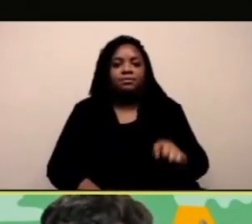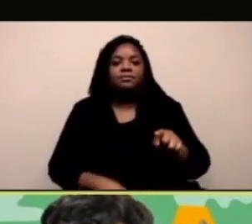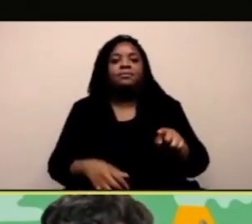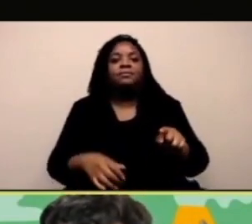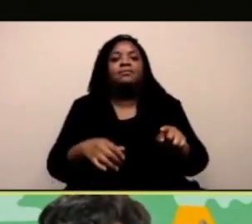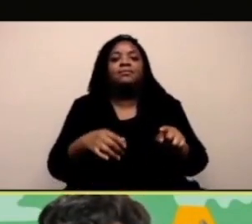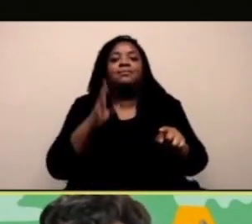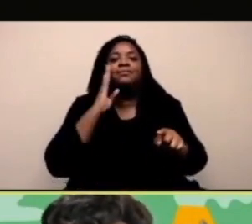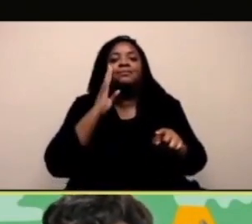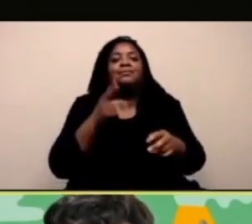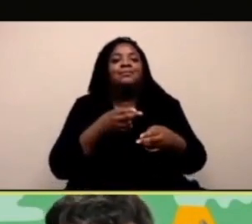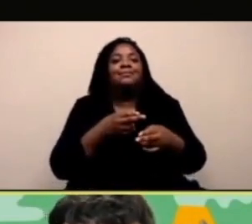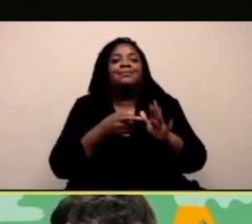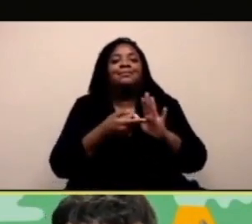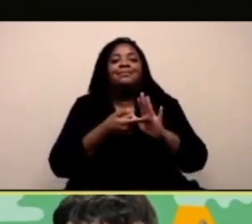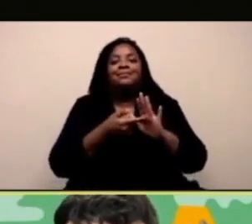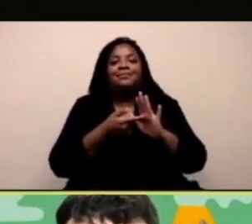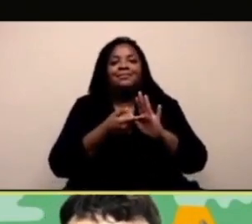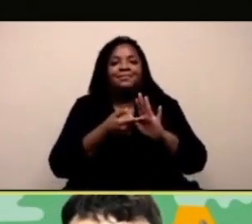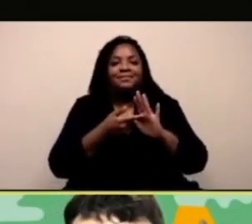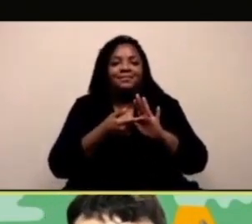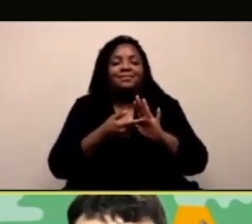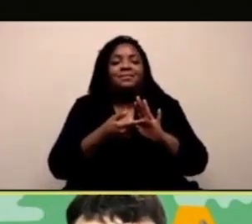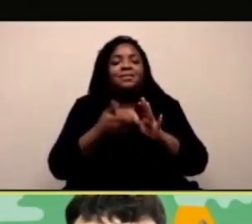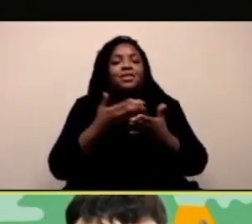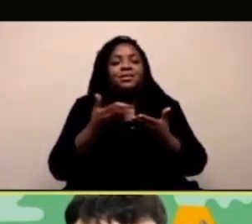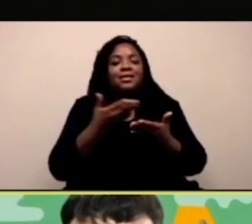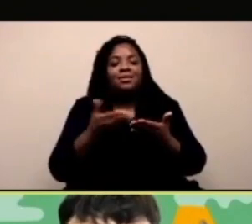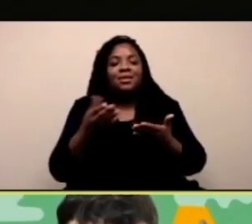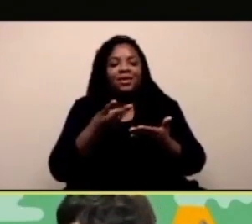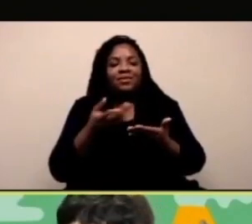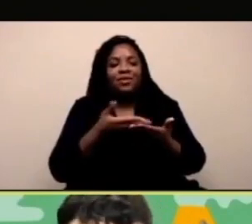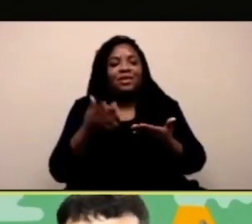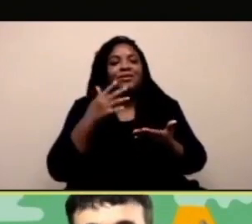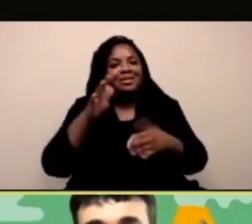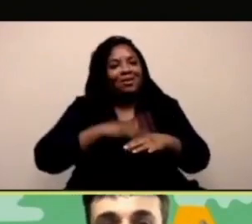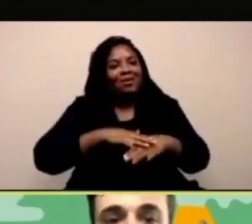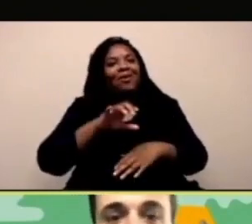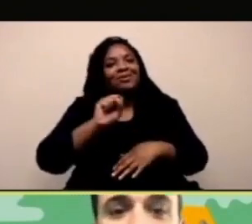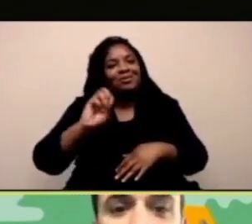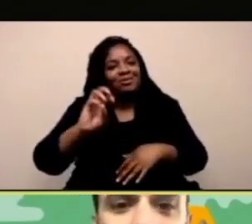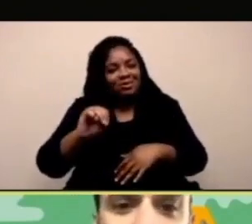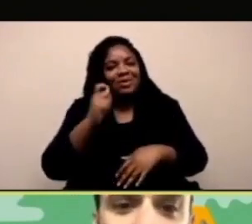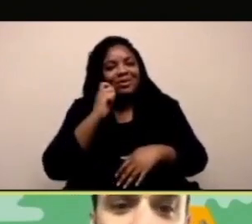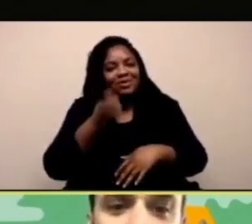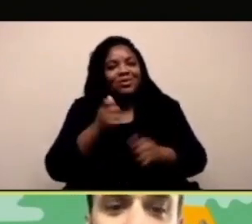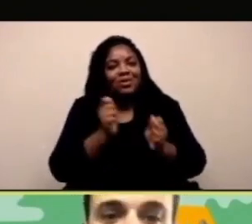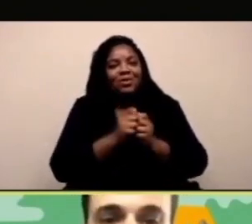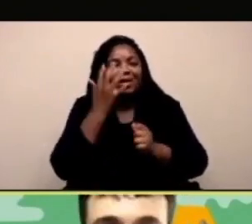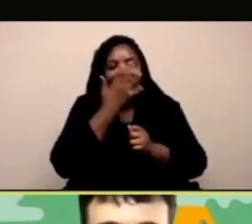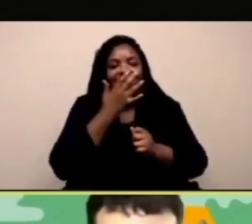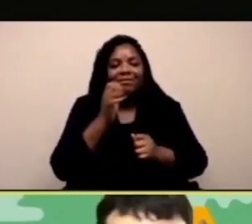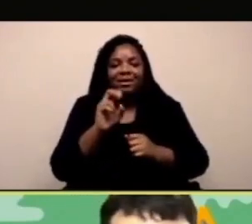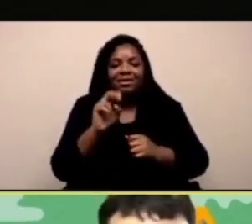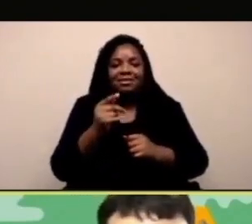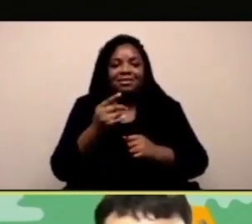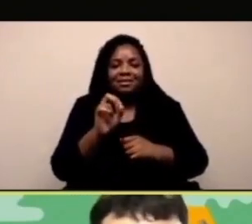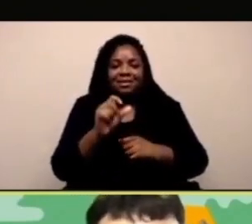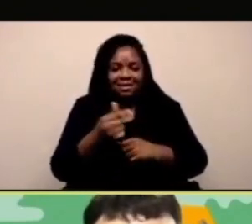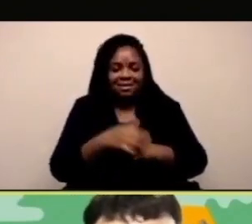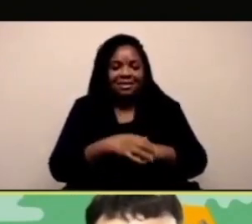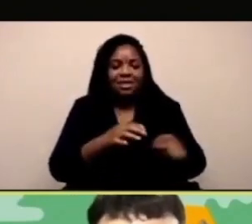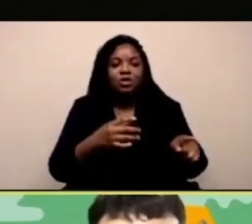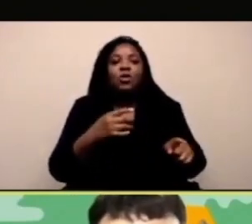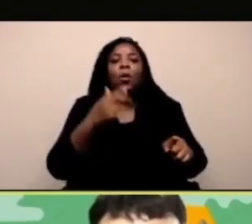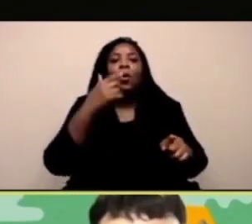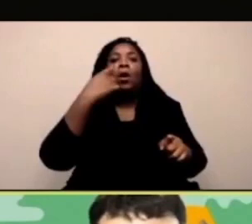just a second here. Just a few examples of things that we've seen on social media that people shared using face sensing. So this one is